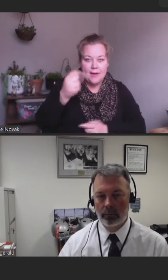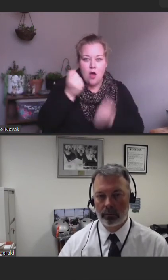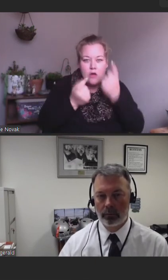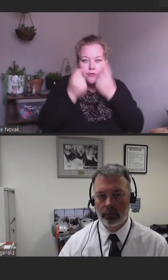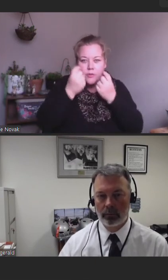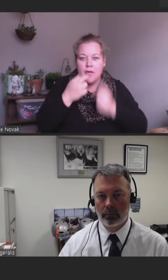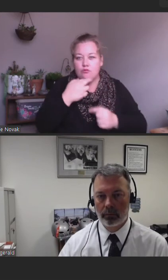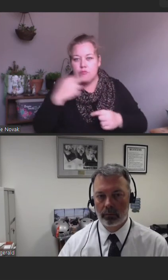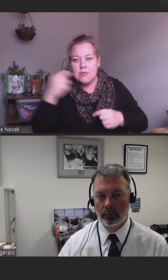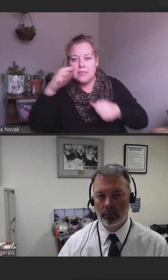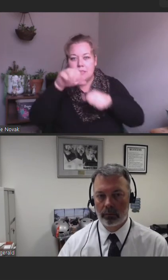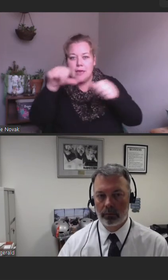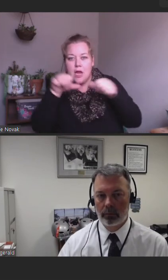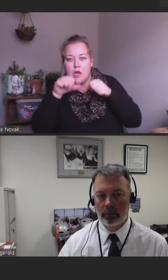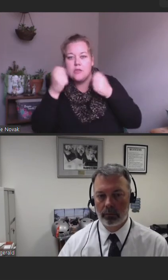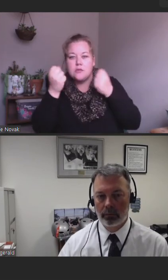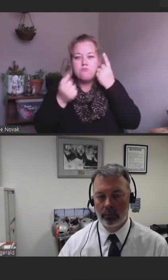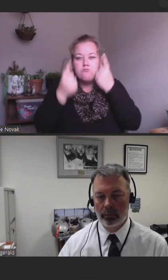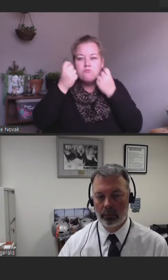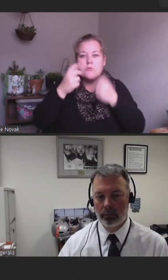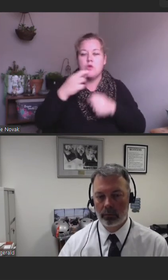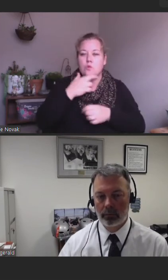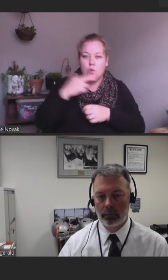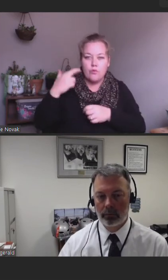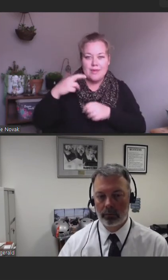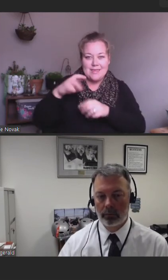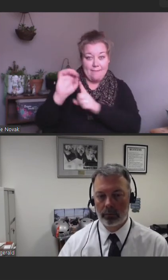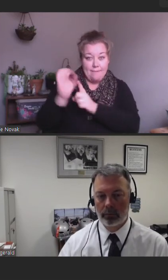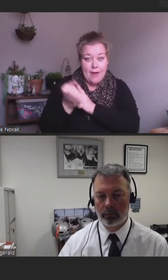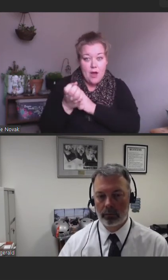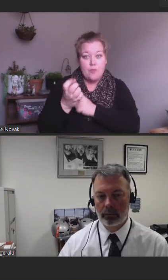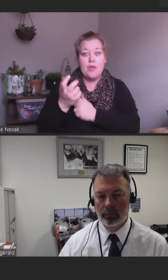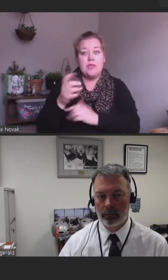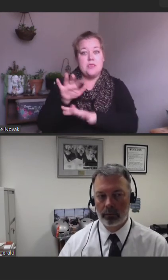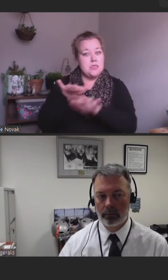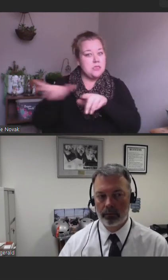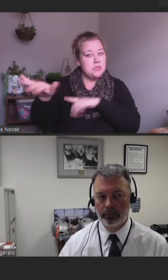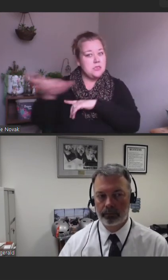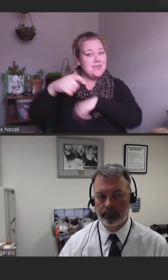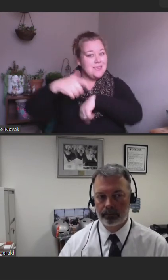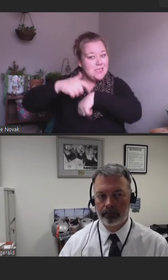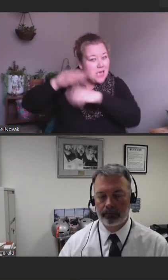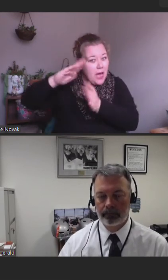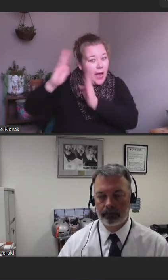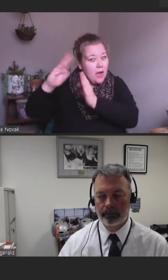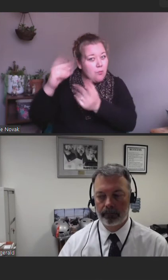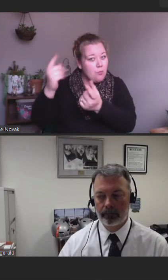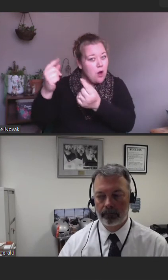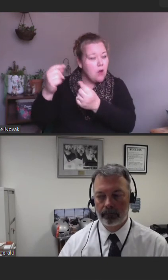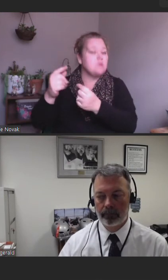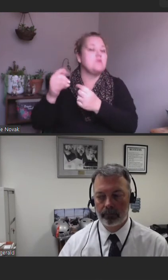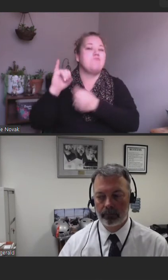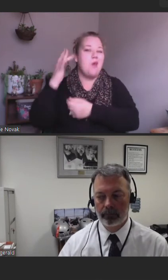risk environments that one can be in. And I think that's what drove that discussion.